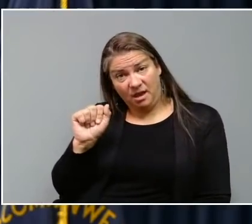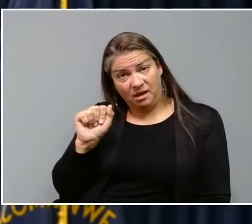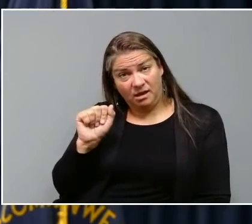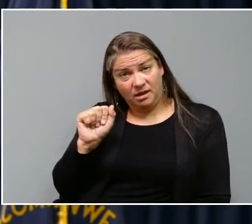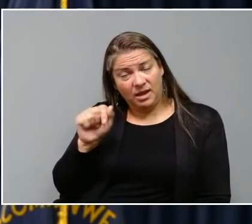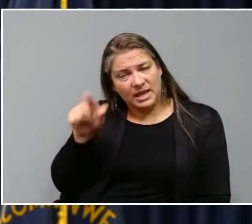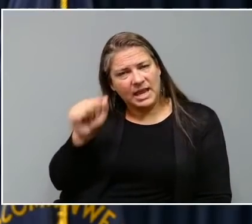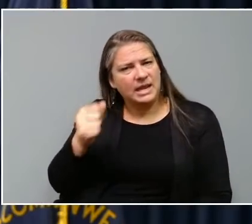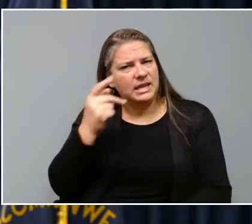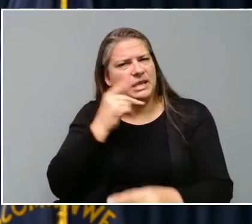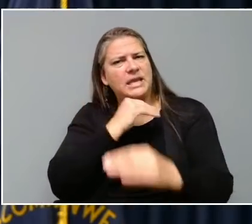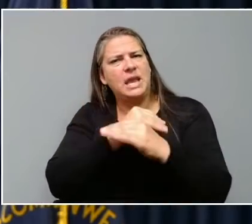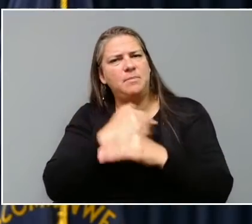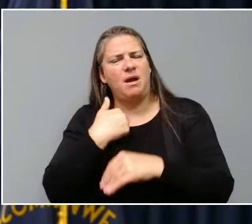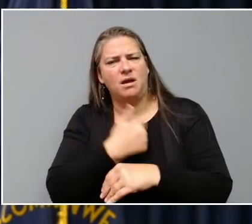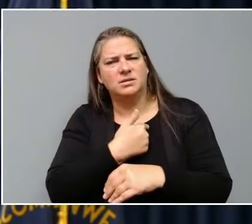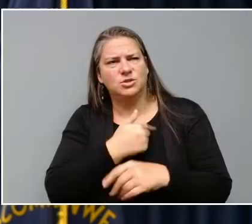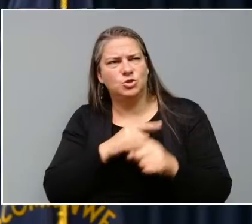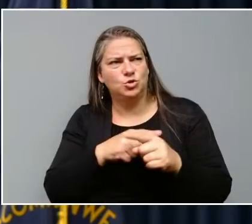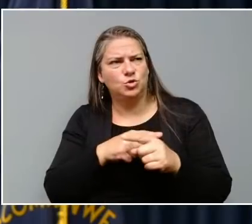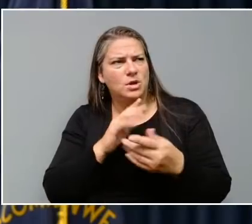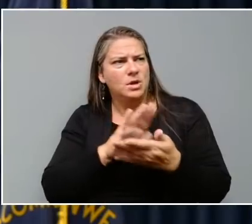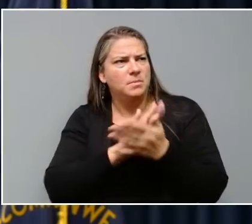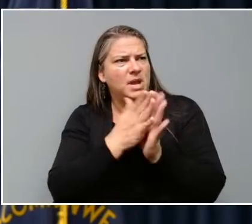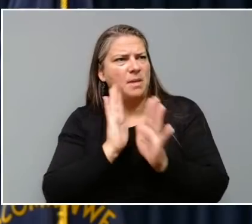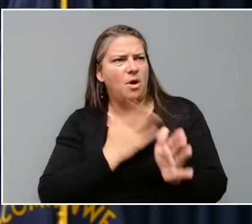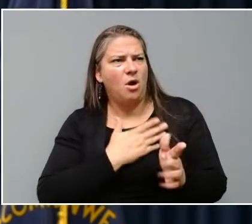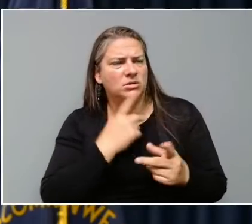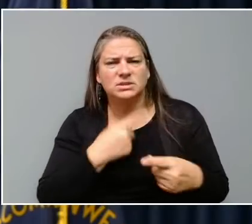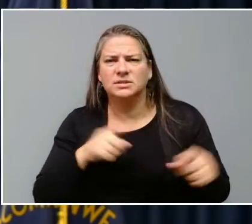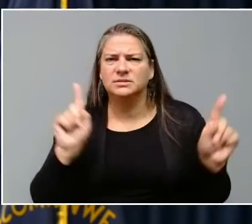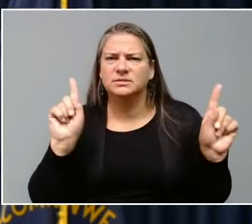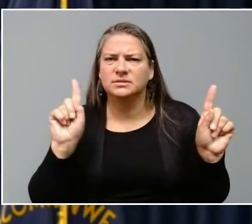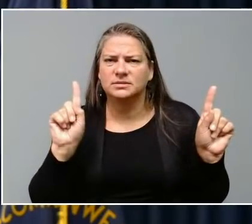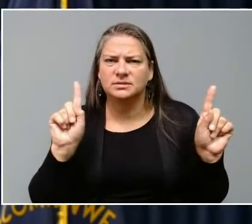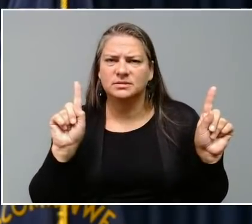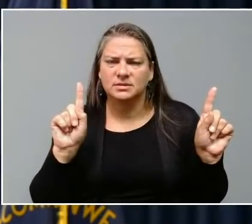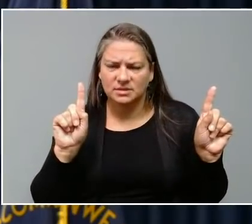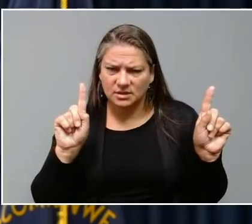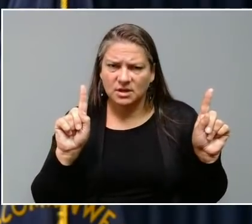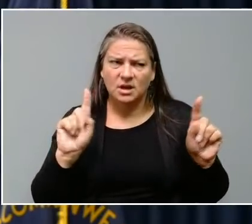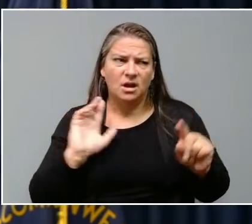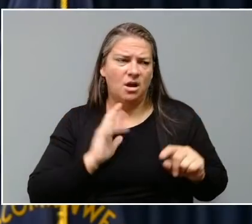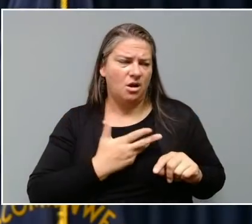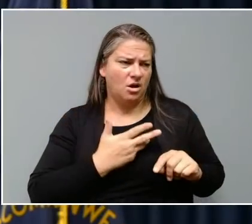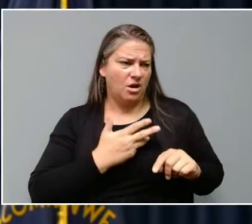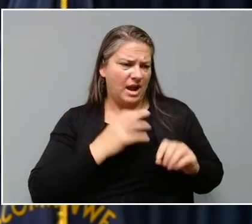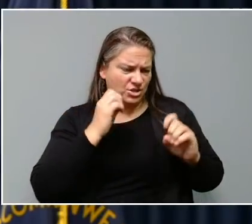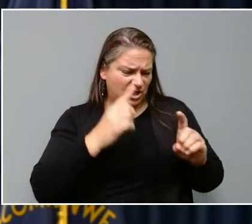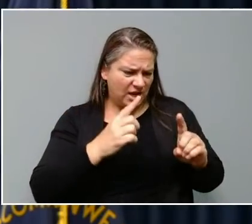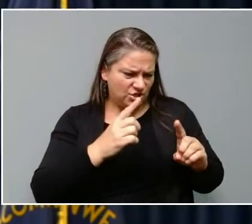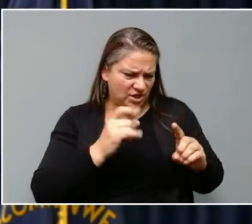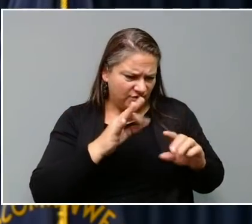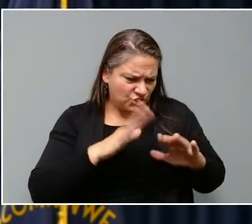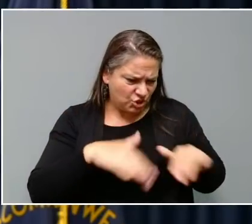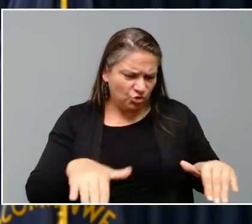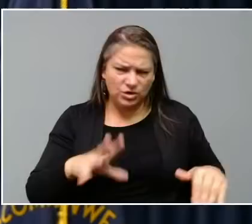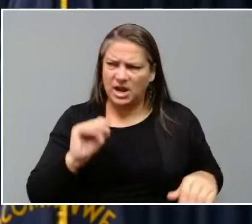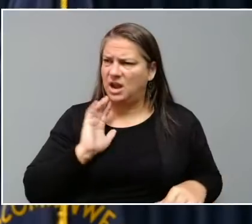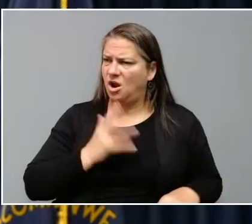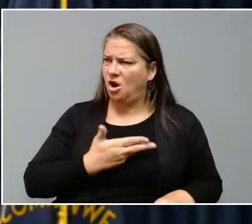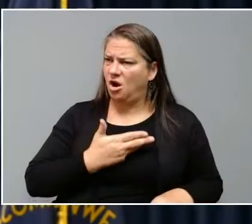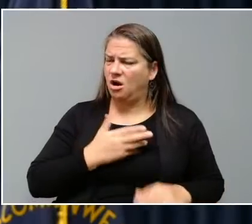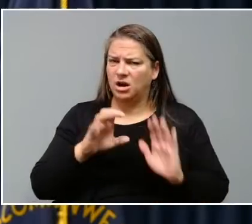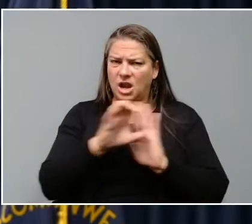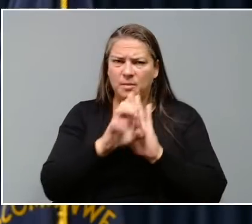us from reaching our potential. And so lives, education of our kids, but also the future of our Commonwealth with